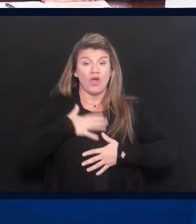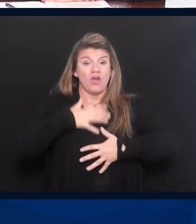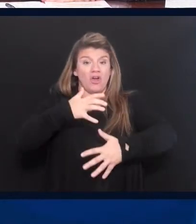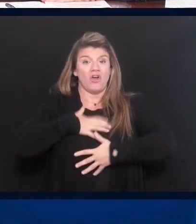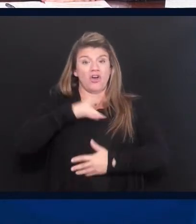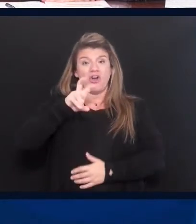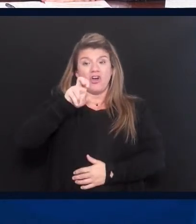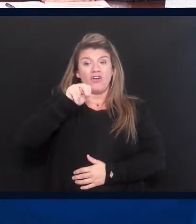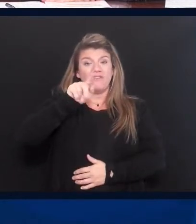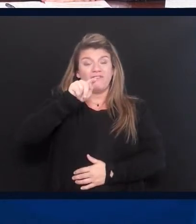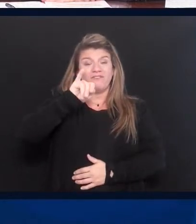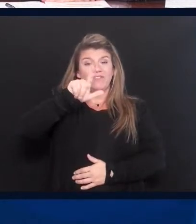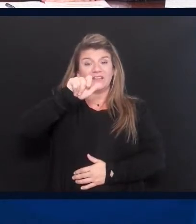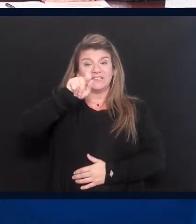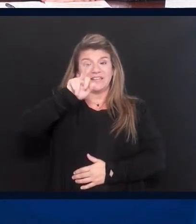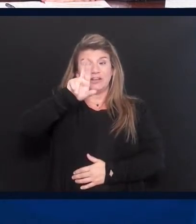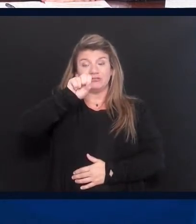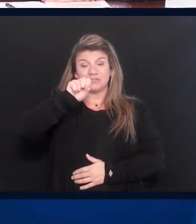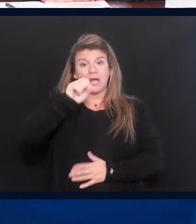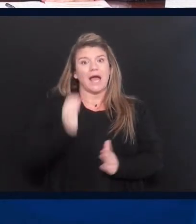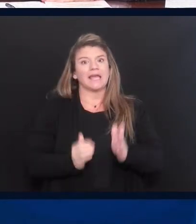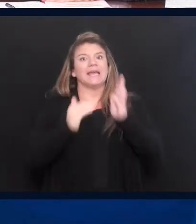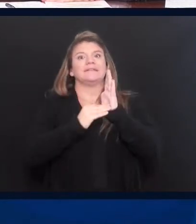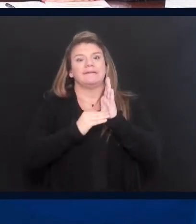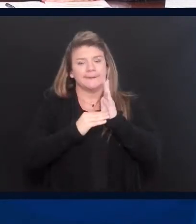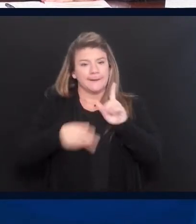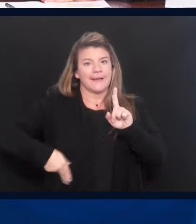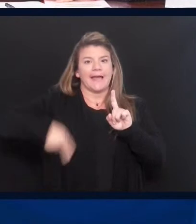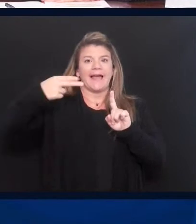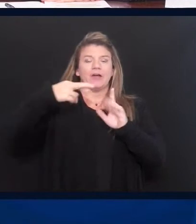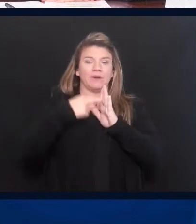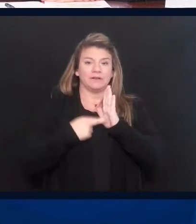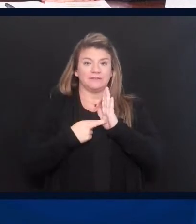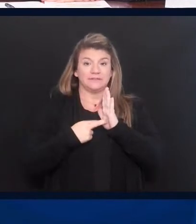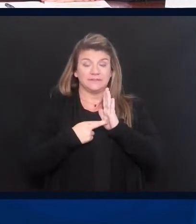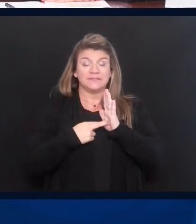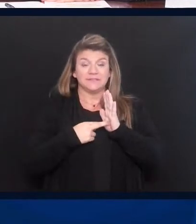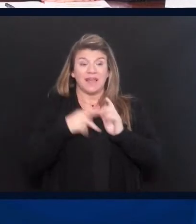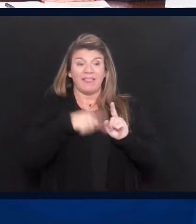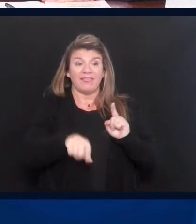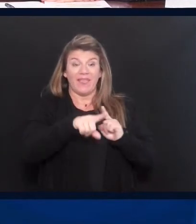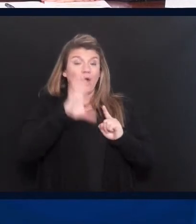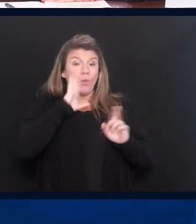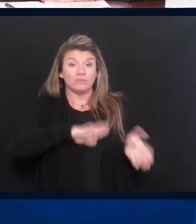ventilators, all-time record. A bunch of those will die too.